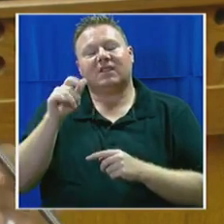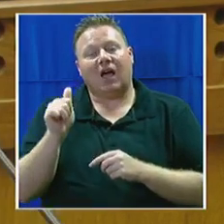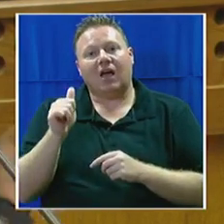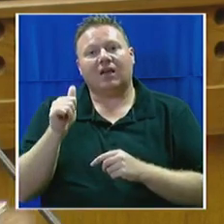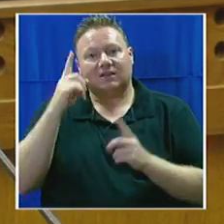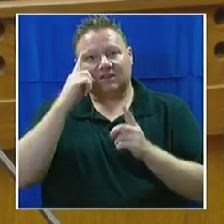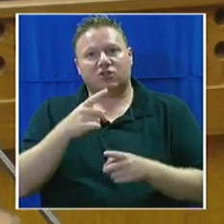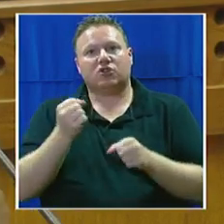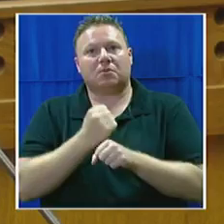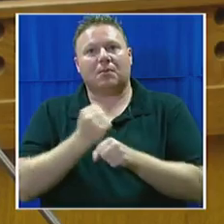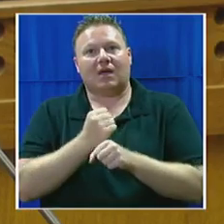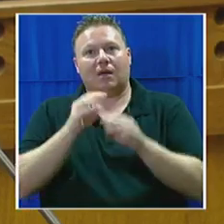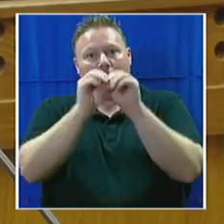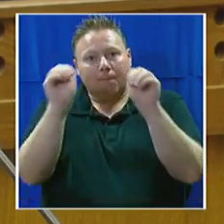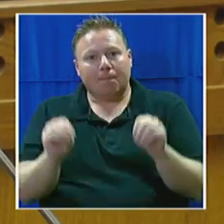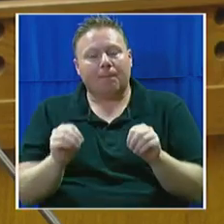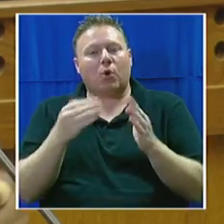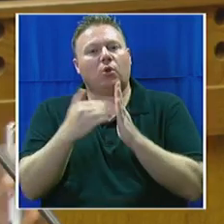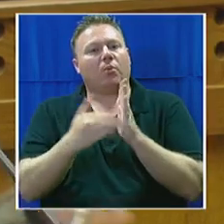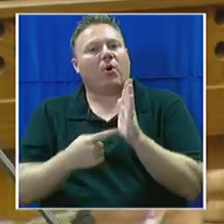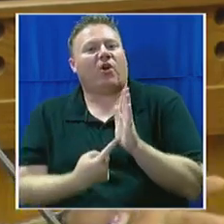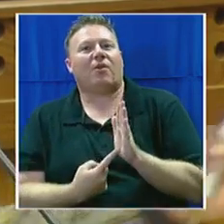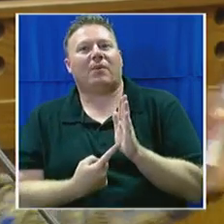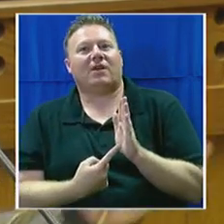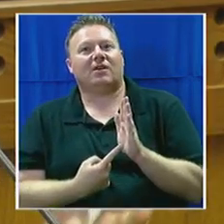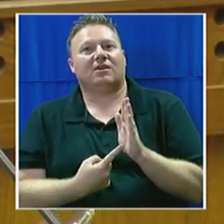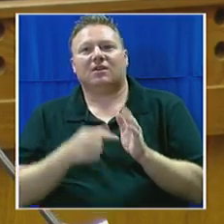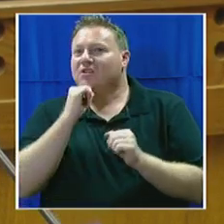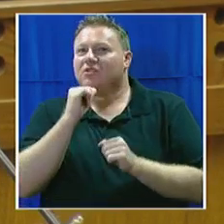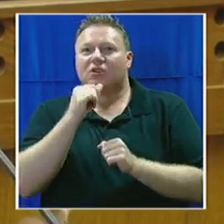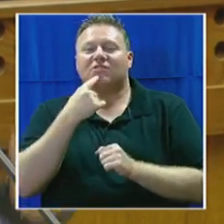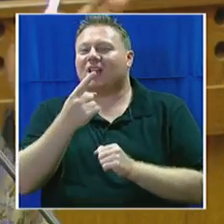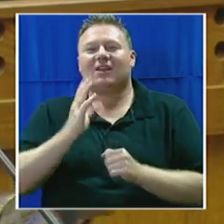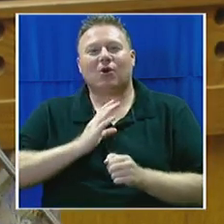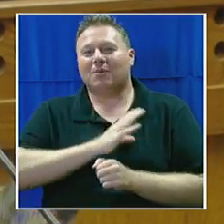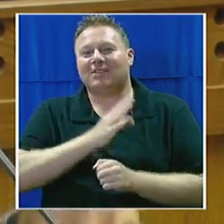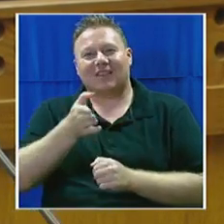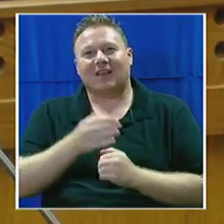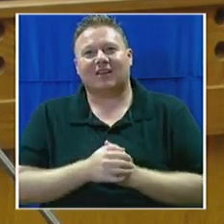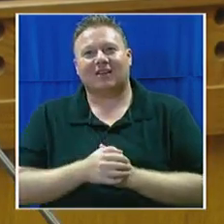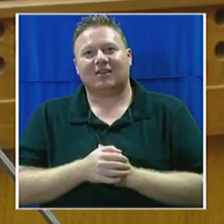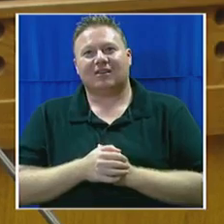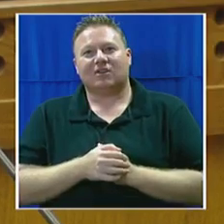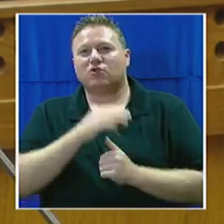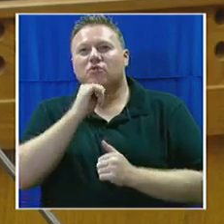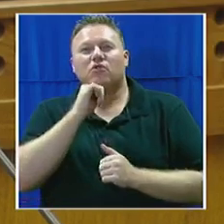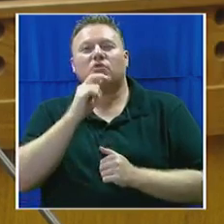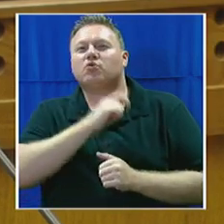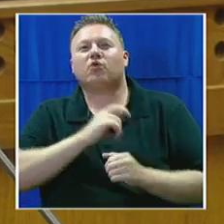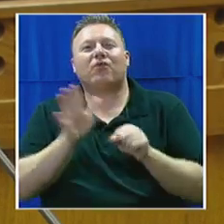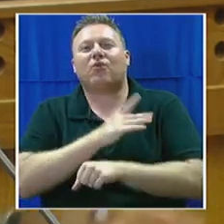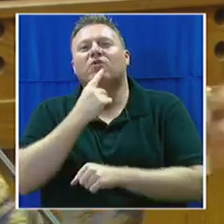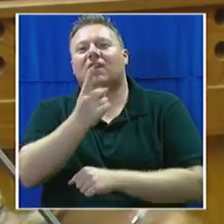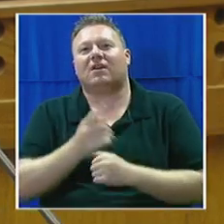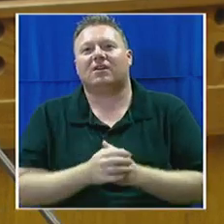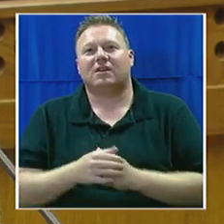decision to remodel the program. You're not telling the committee that. You are economical with the truth. Let me go back to